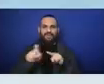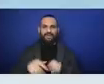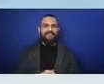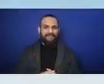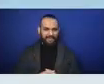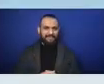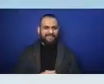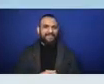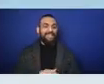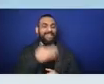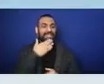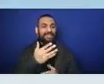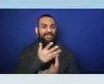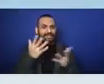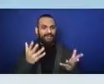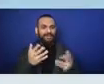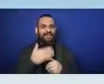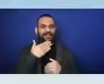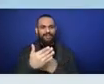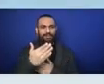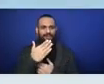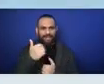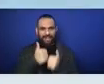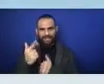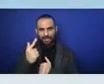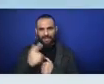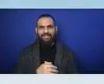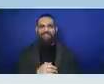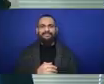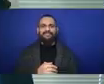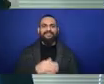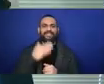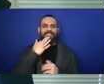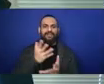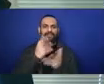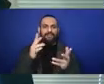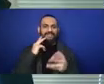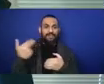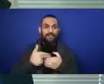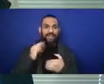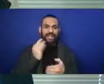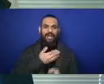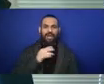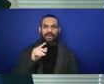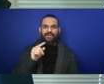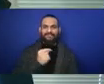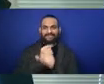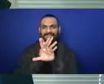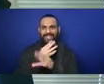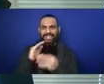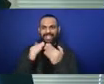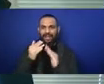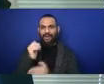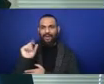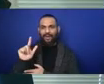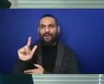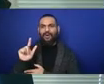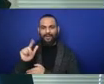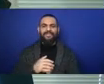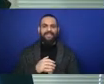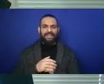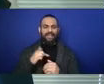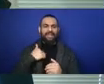Thank you so much, and good morning, everyone. Thank you for joining our Tele-Town Hall. I'm so excited to be sharing lots of